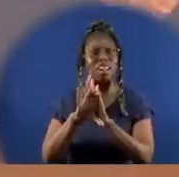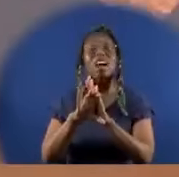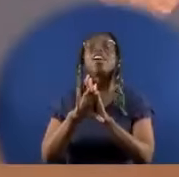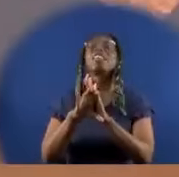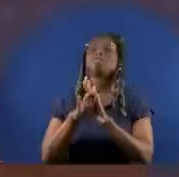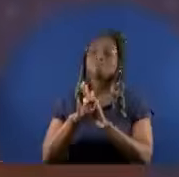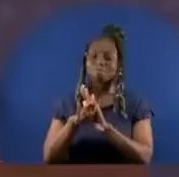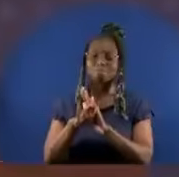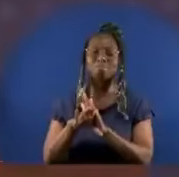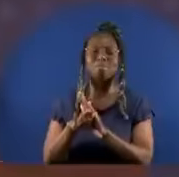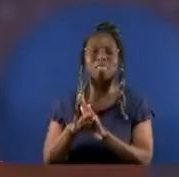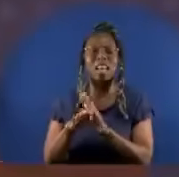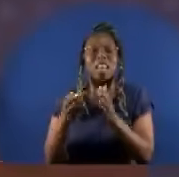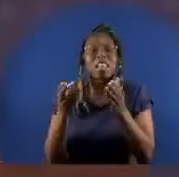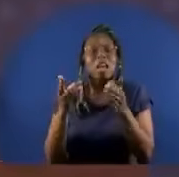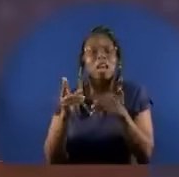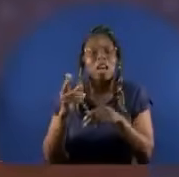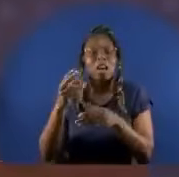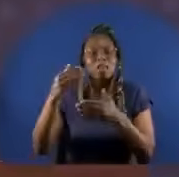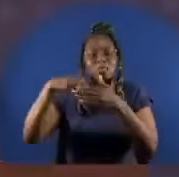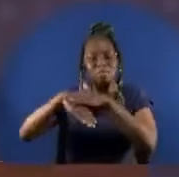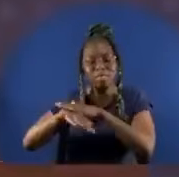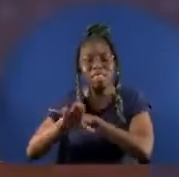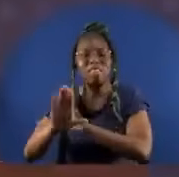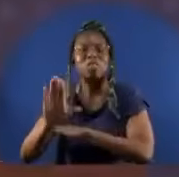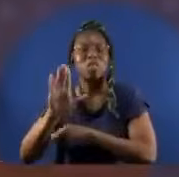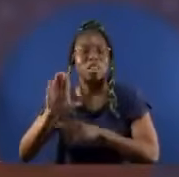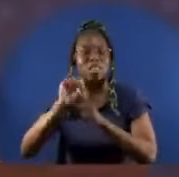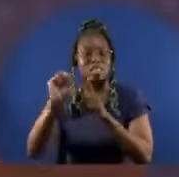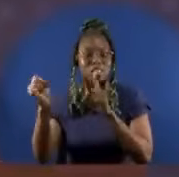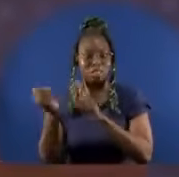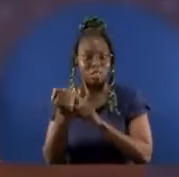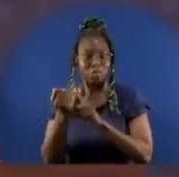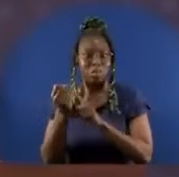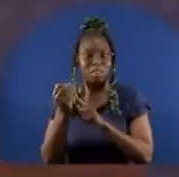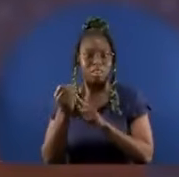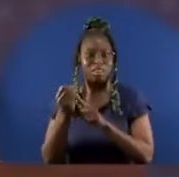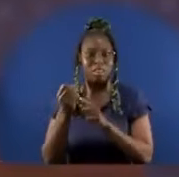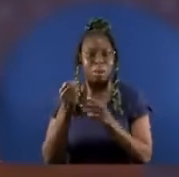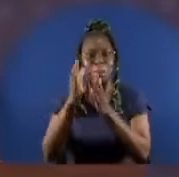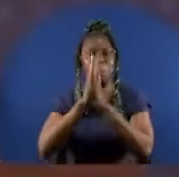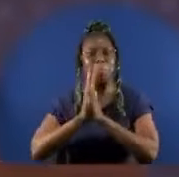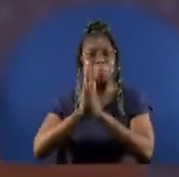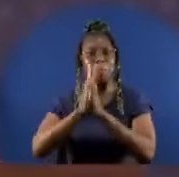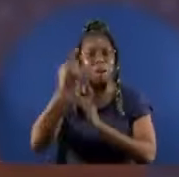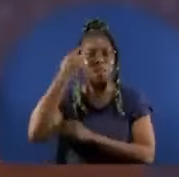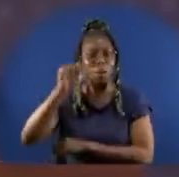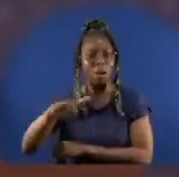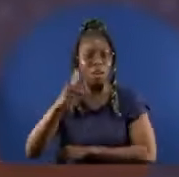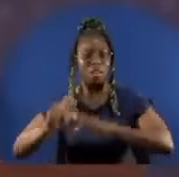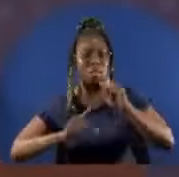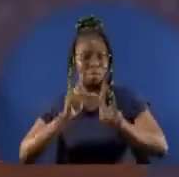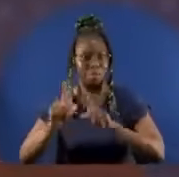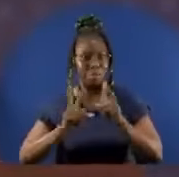Yes, intercession. If you've been walking with us at Wheeler Avenue for the last couple of months, you've heard us talking a lot about